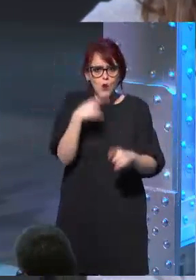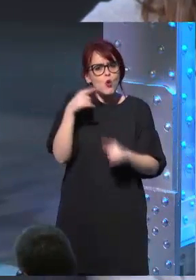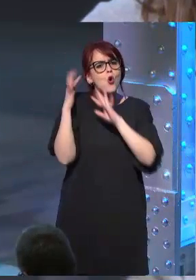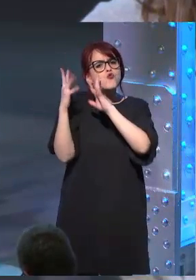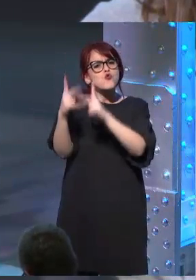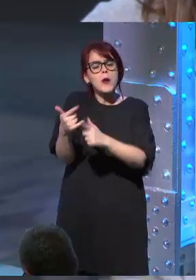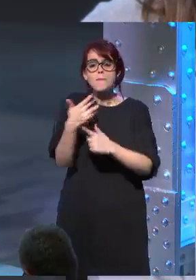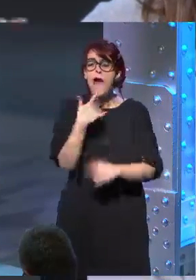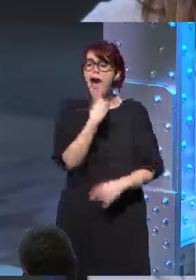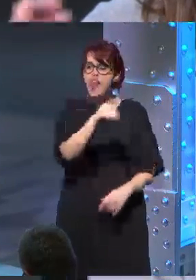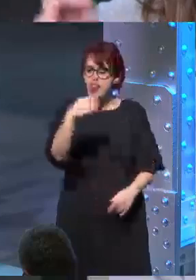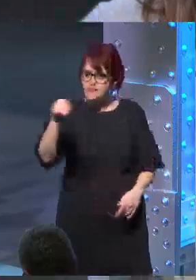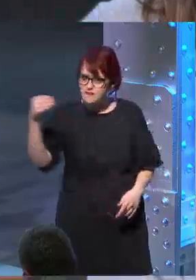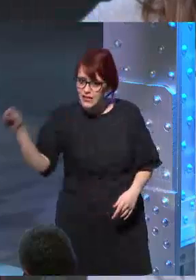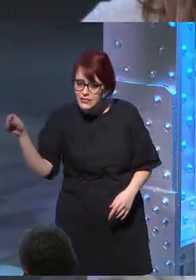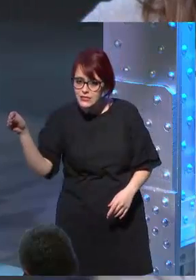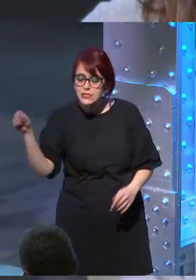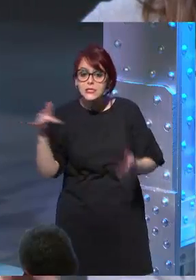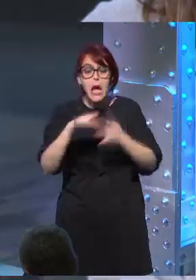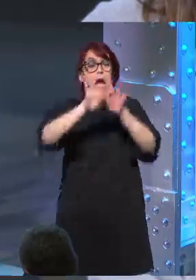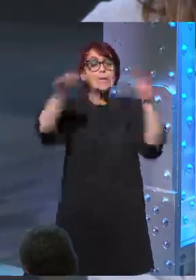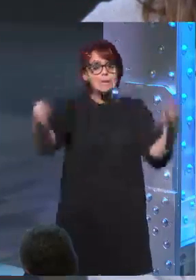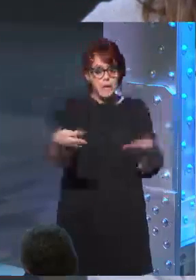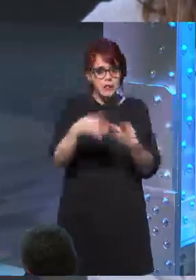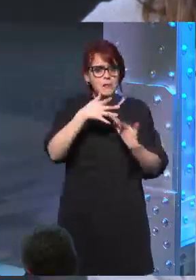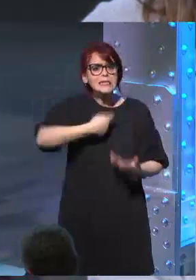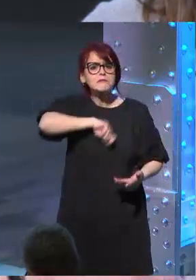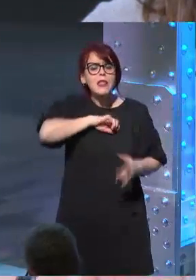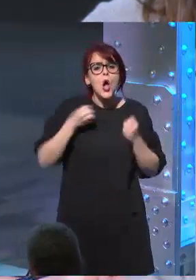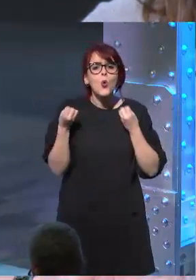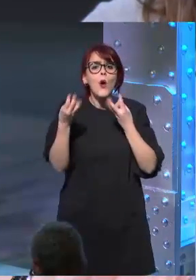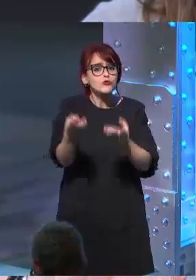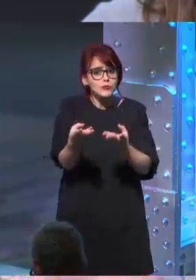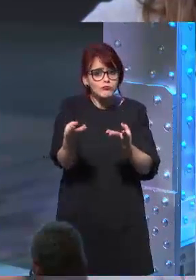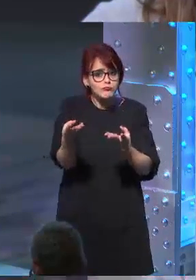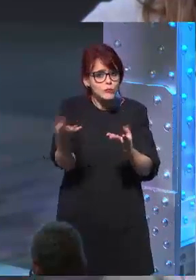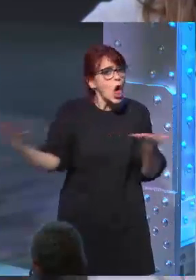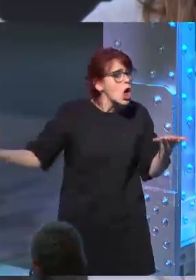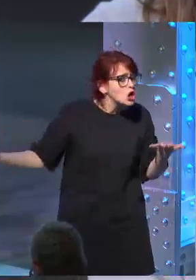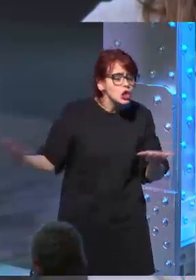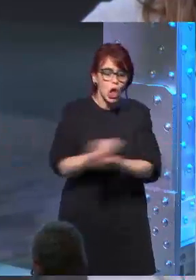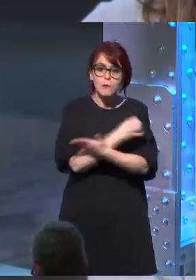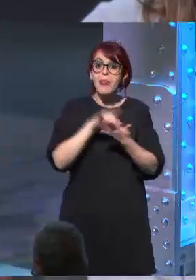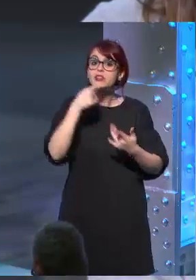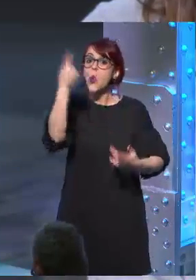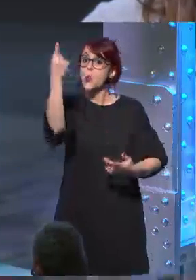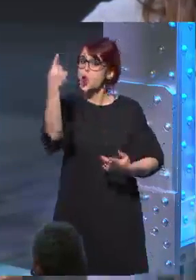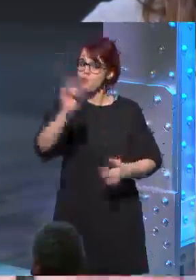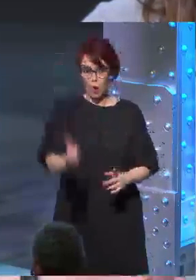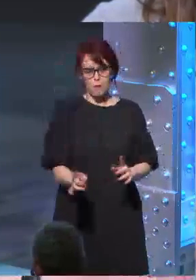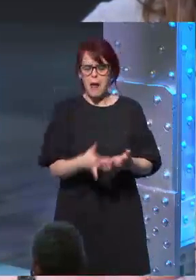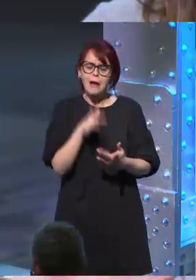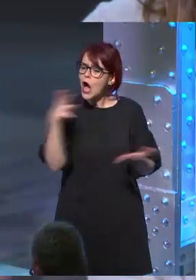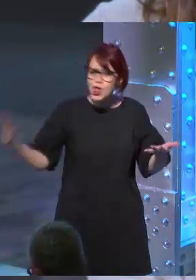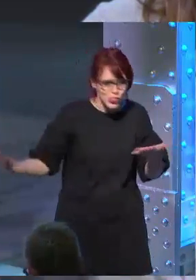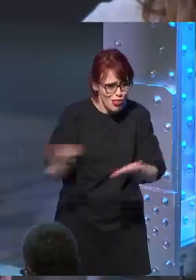of the dimension of this problem. Imagine the number of teenagers who are on the internet in Spain. All